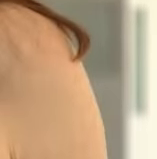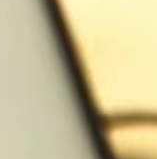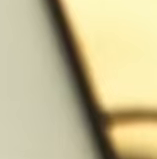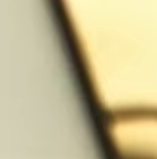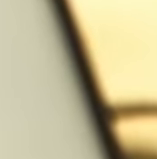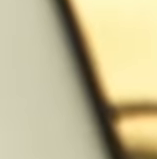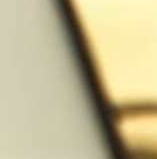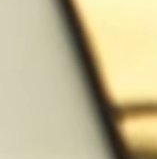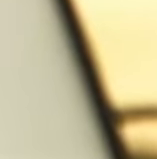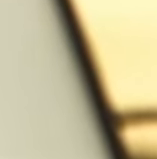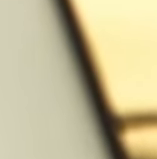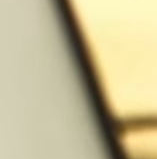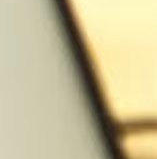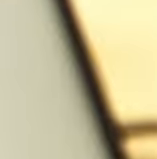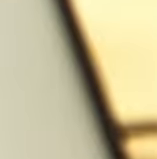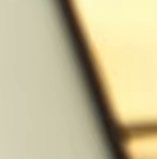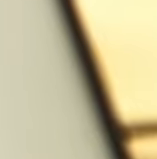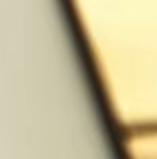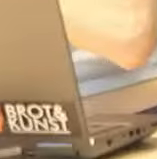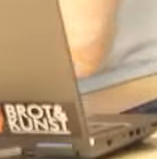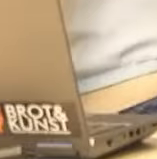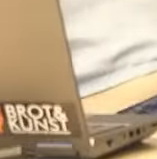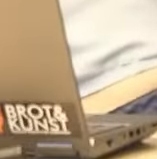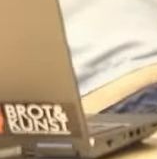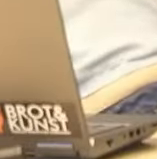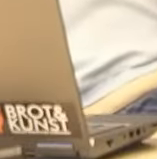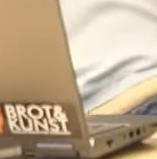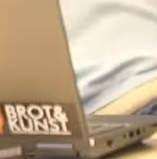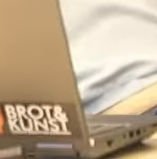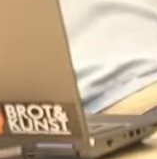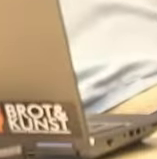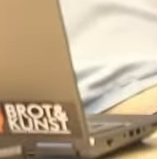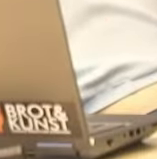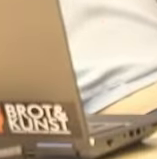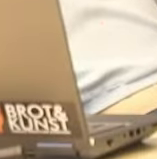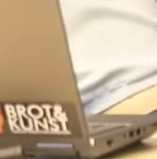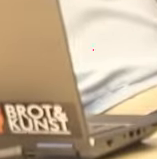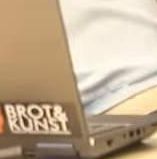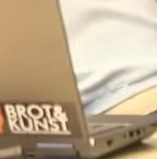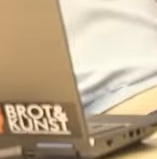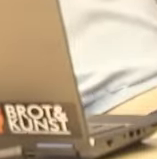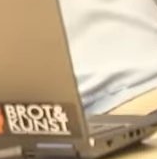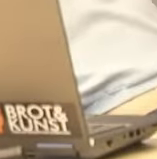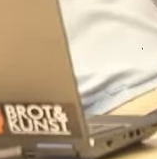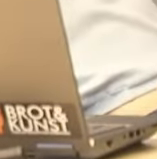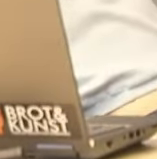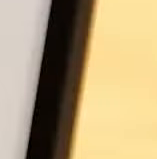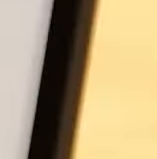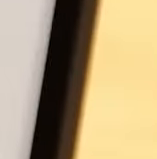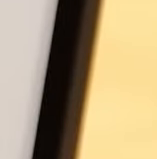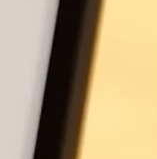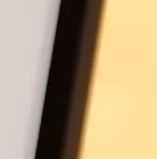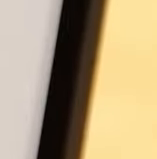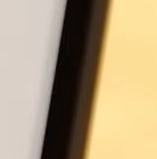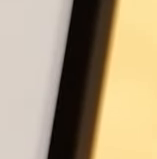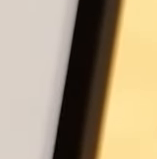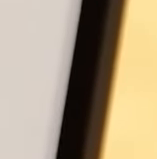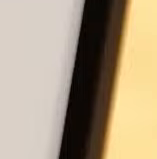that. And it worked. In no time, one team had managed to create a prototype with the help of ChatGPT.